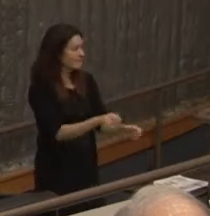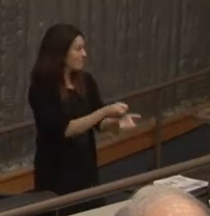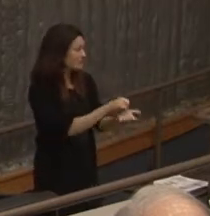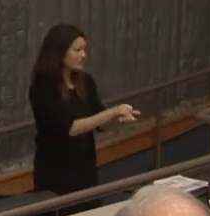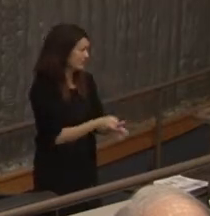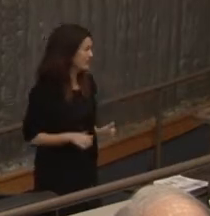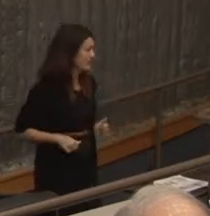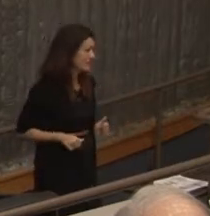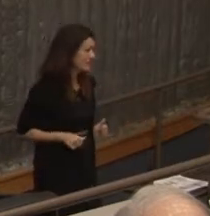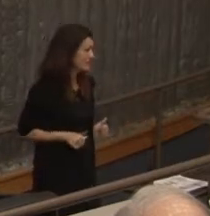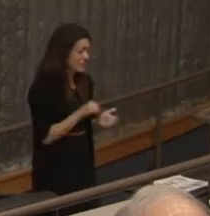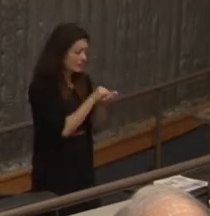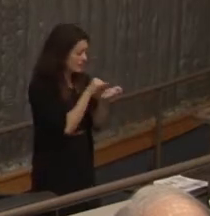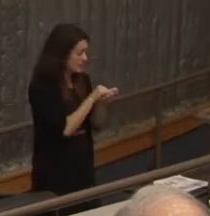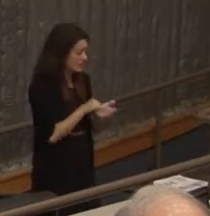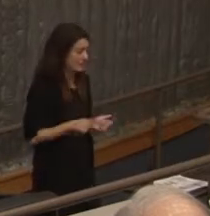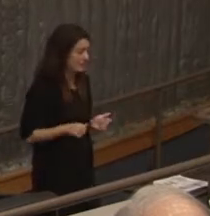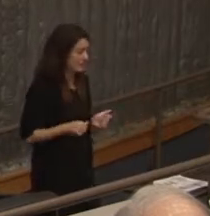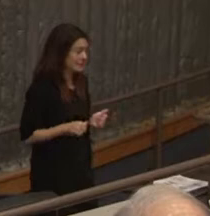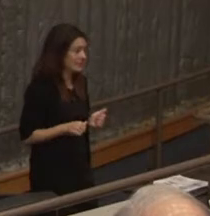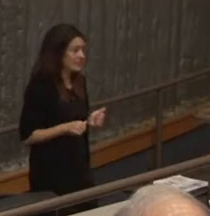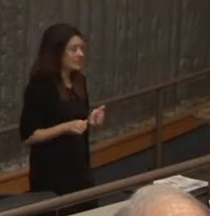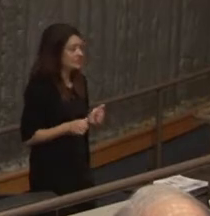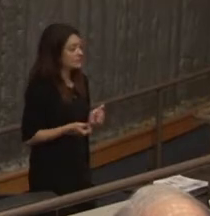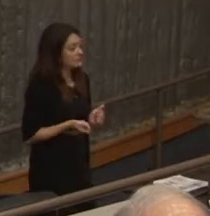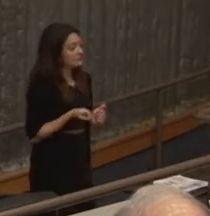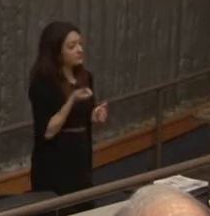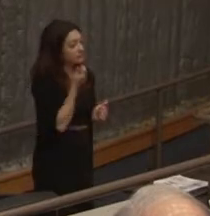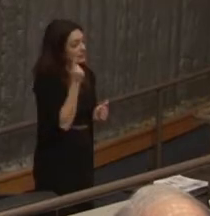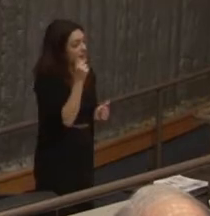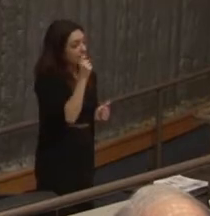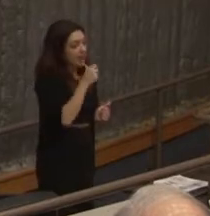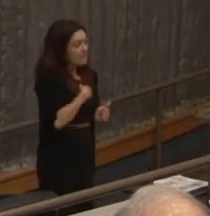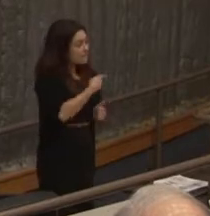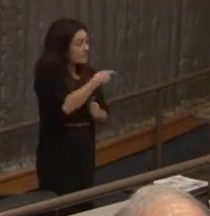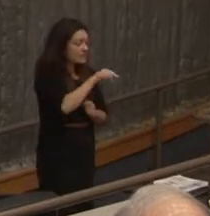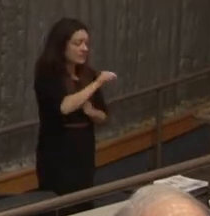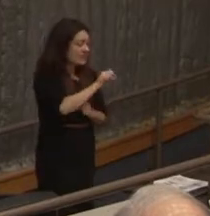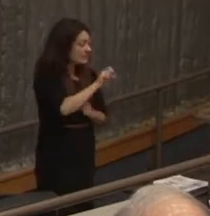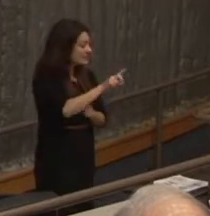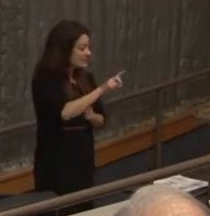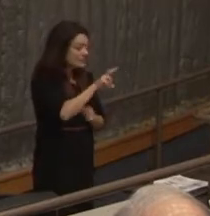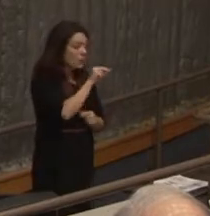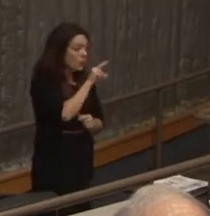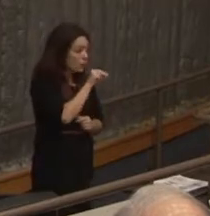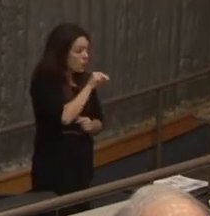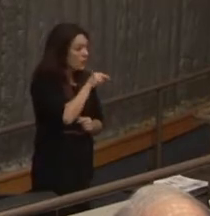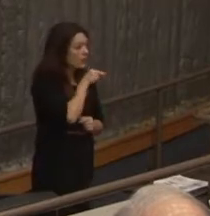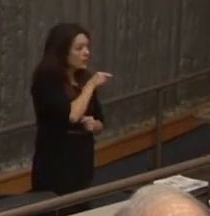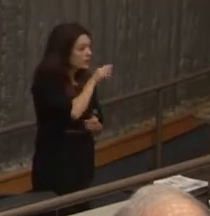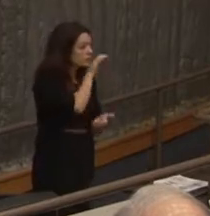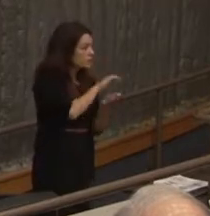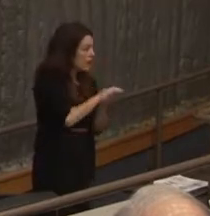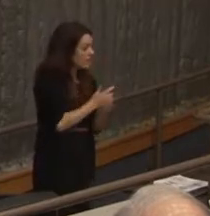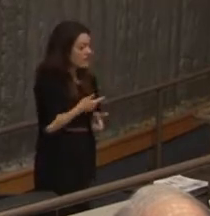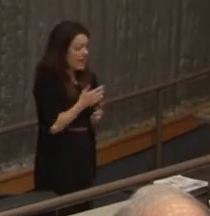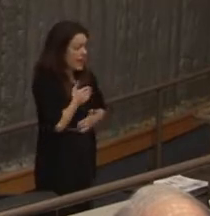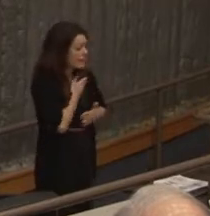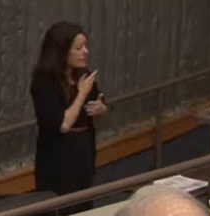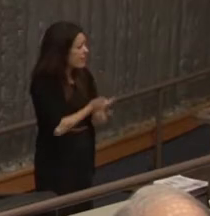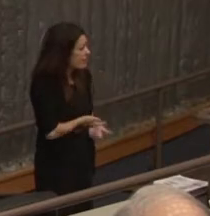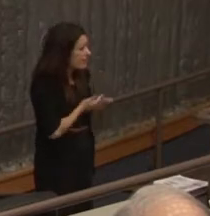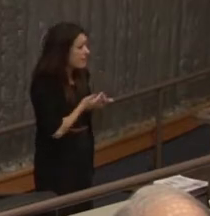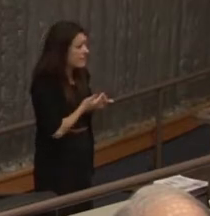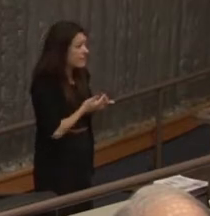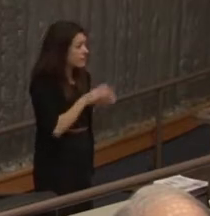not a patient. He doesn't suffer from post-traumatic stress disorder. He and his wife live a very happy life. They're